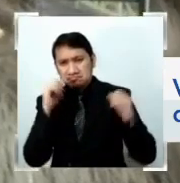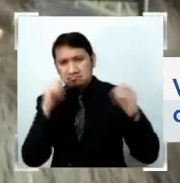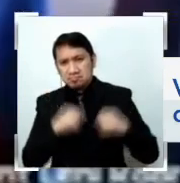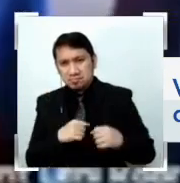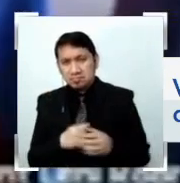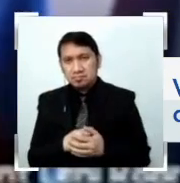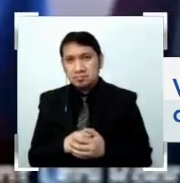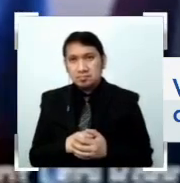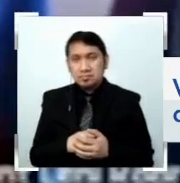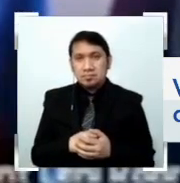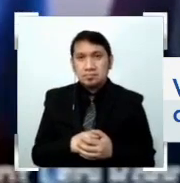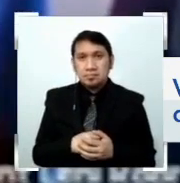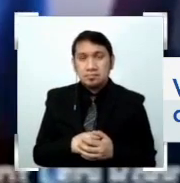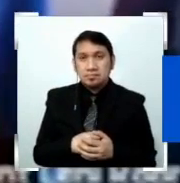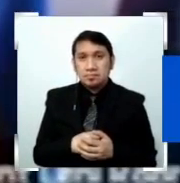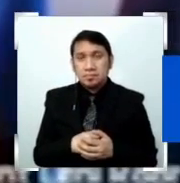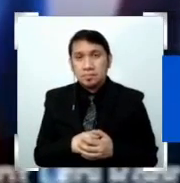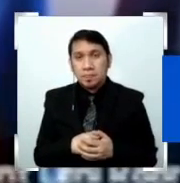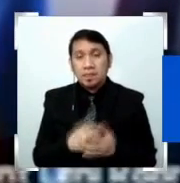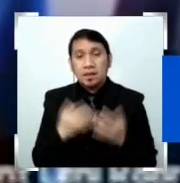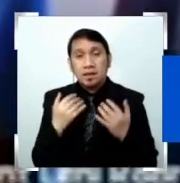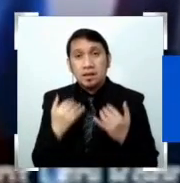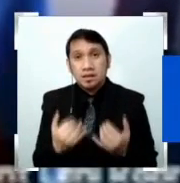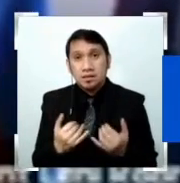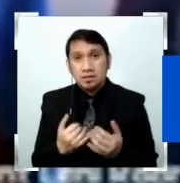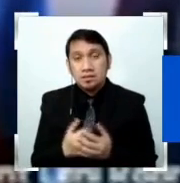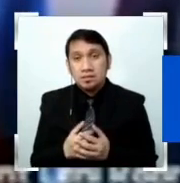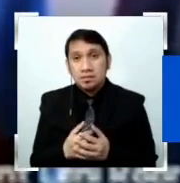usapan. When the unification talks collapsed,